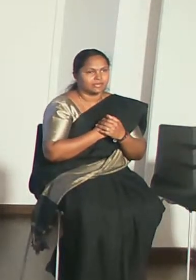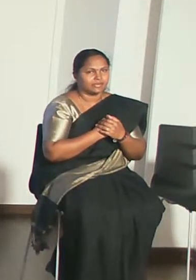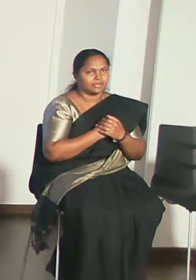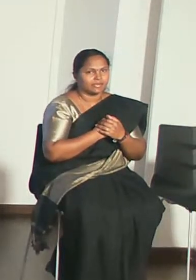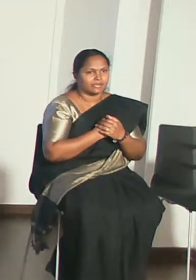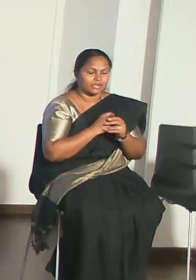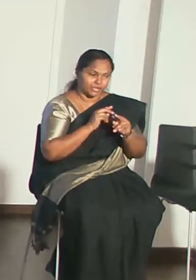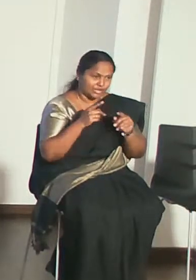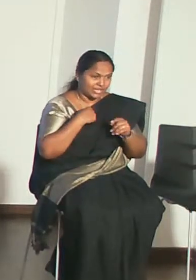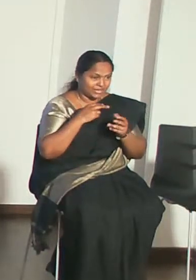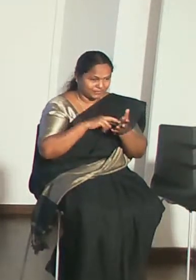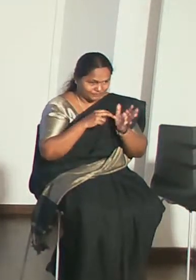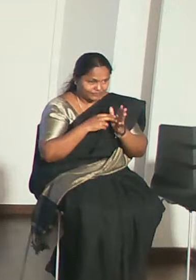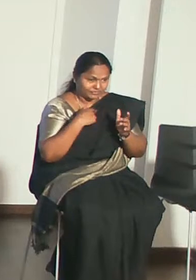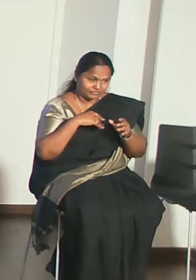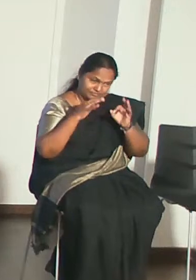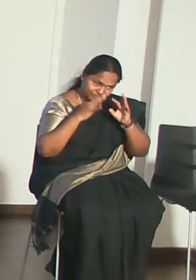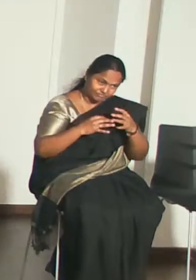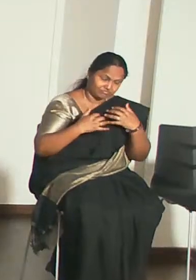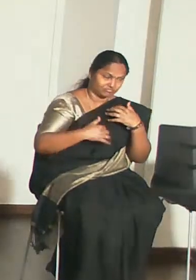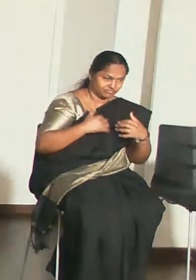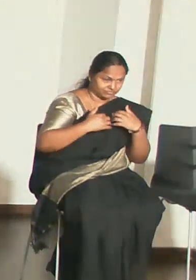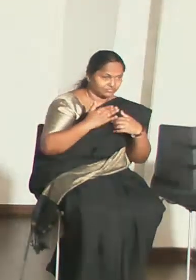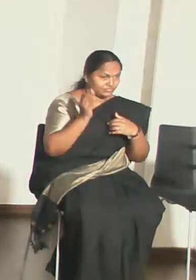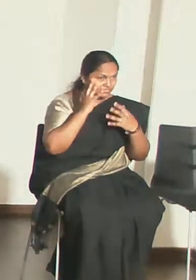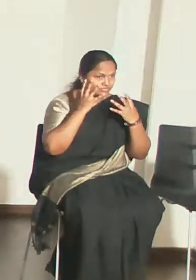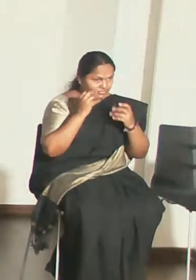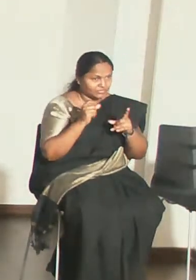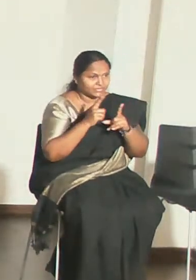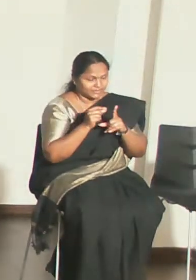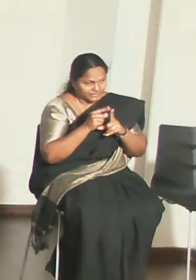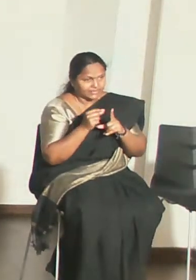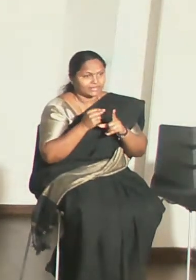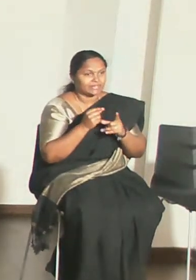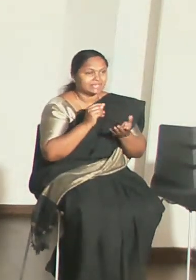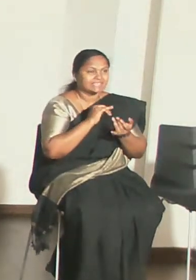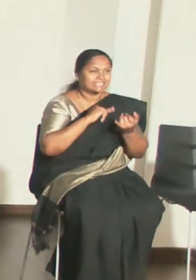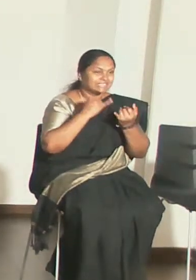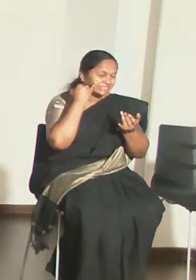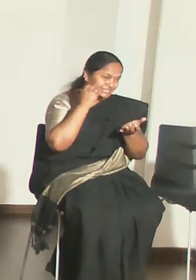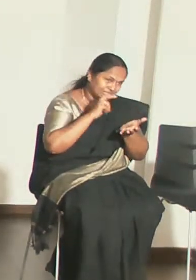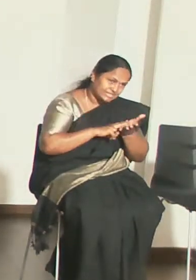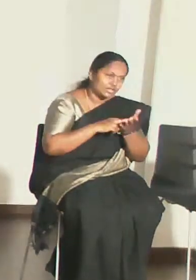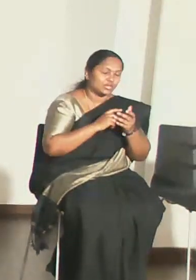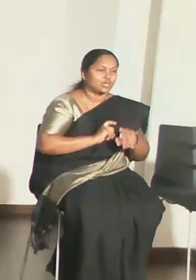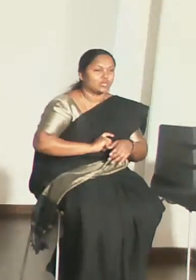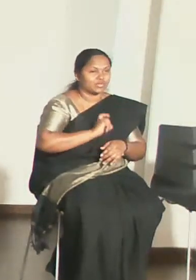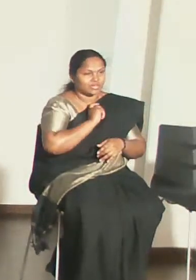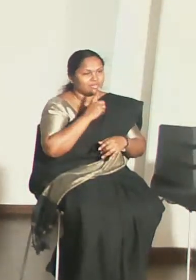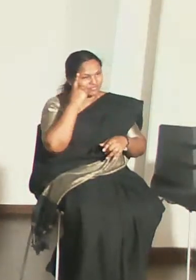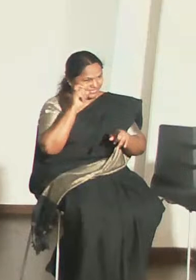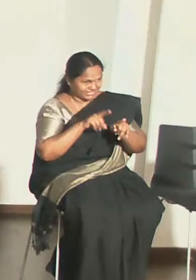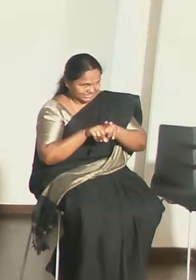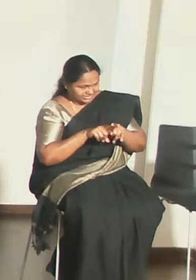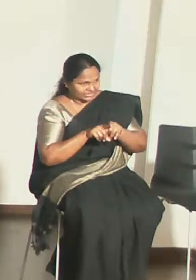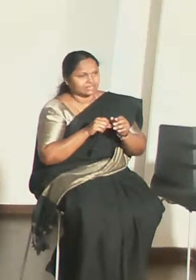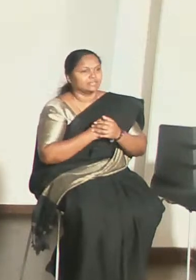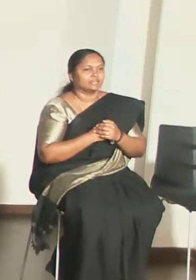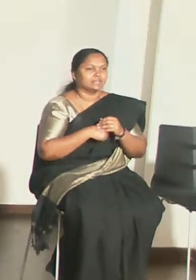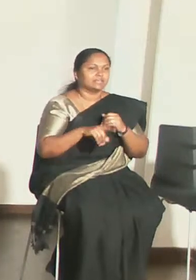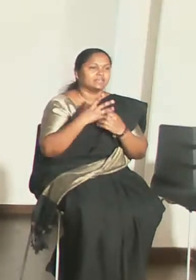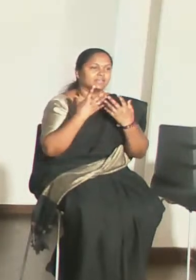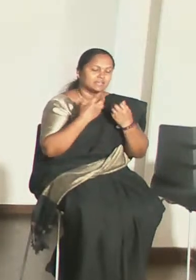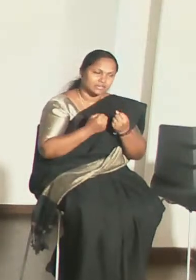No, I mean, I was really excited to hear that many students had signed up for this conference, for example,